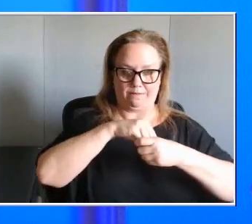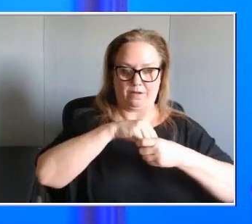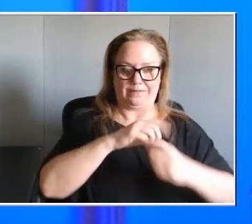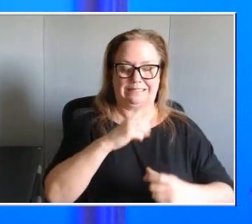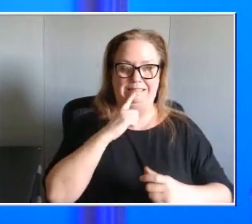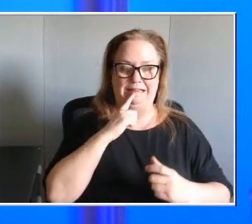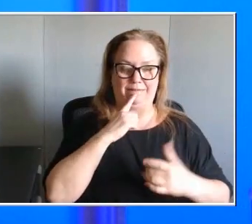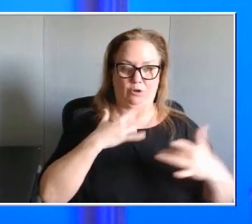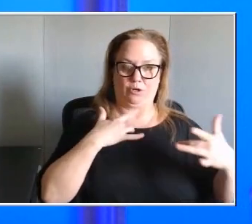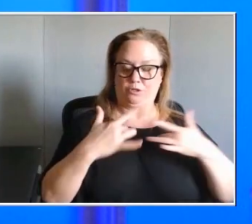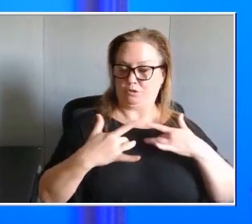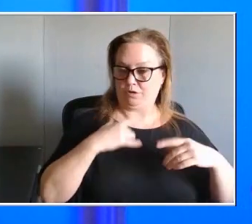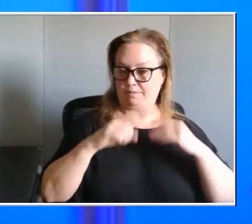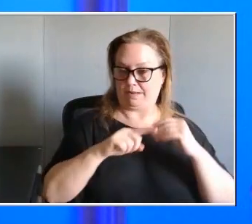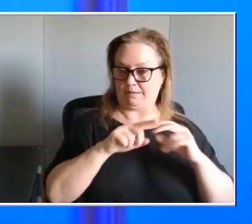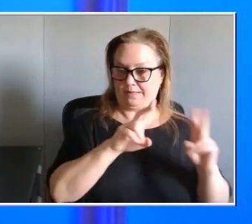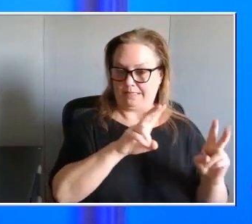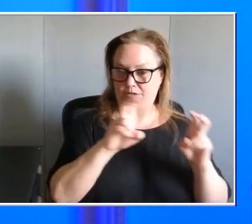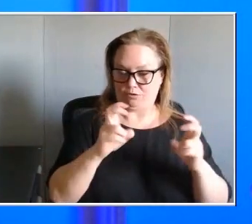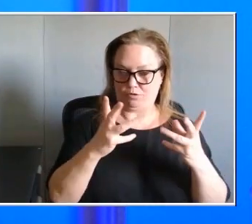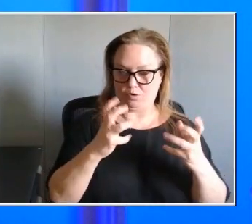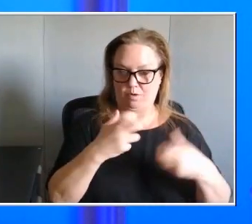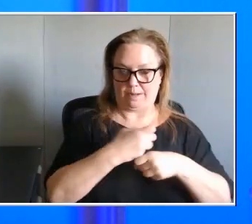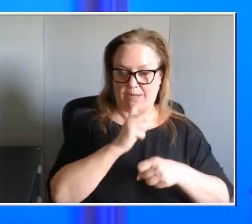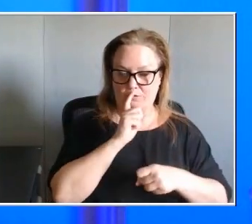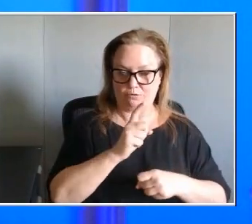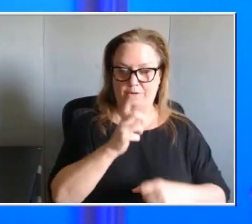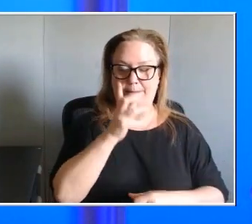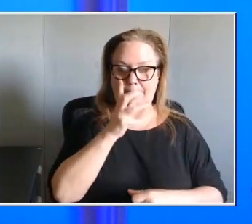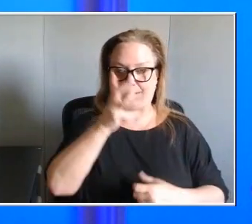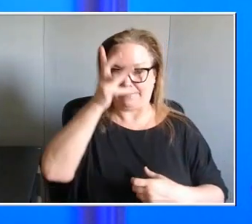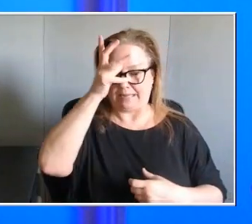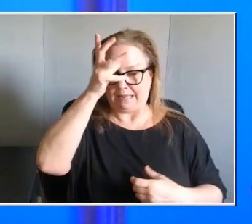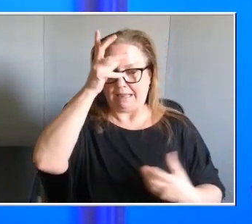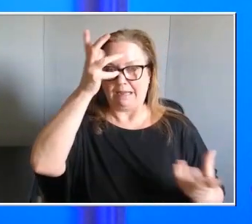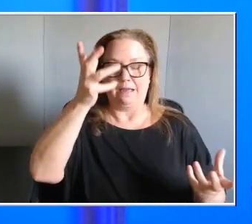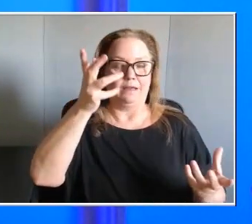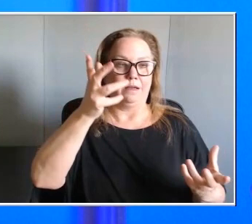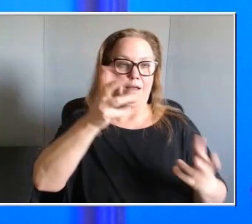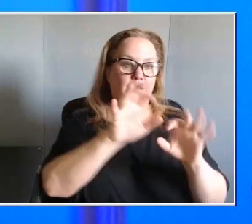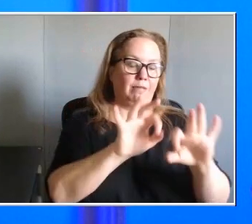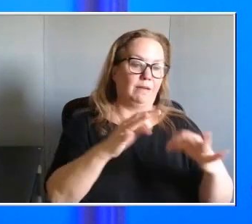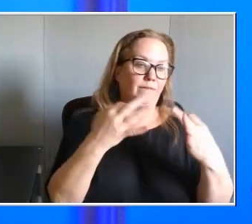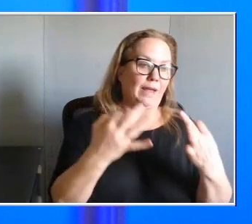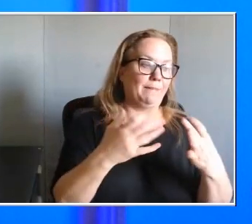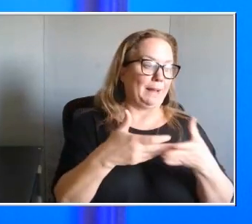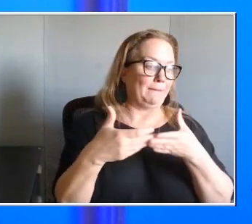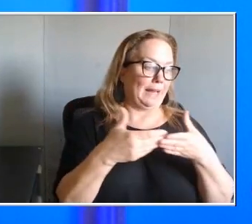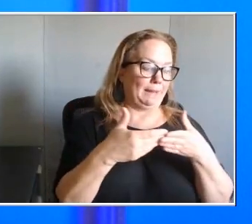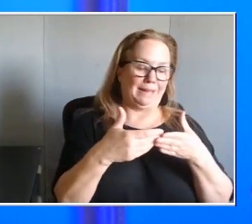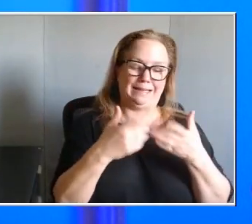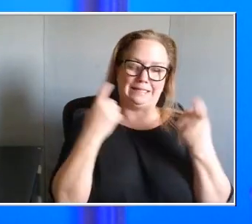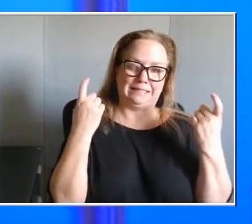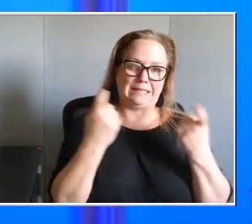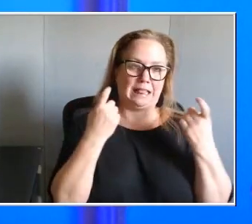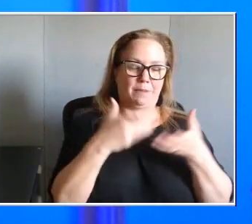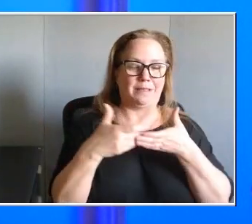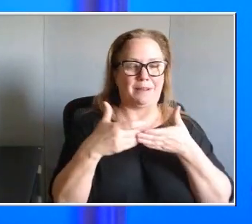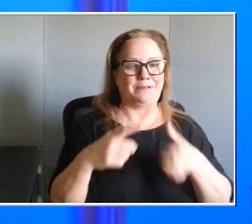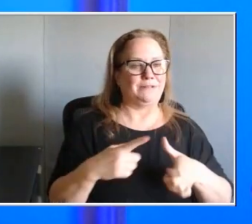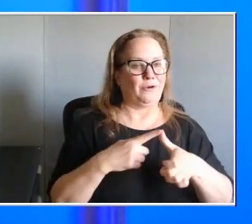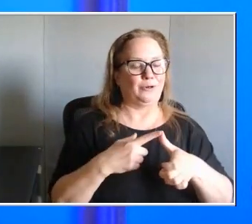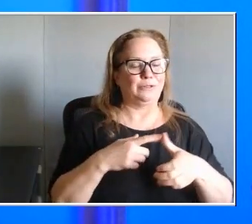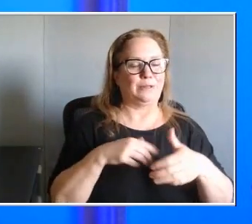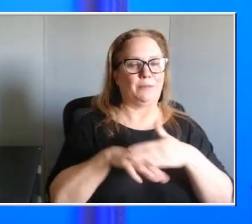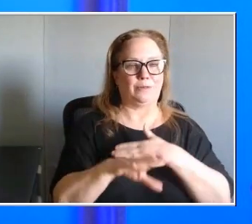you're concerned about this issue and you want to make sure that mom, dad, the family, and the baby gets to celebrate the baby's first birthday,